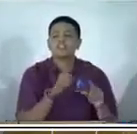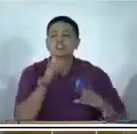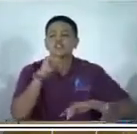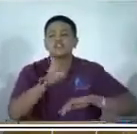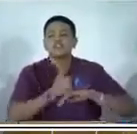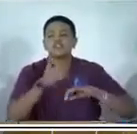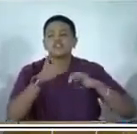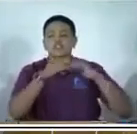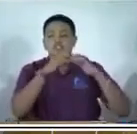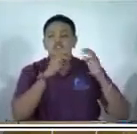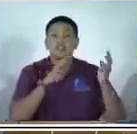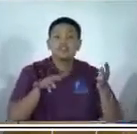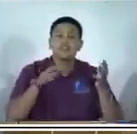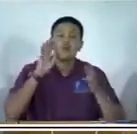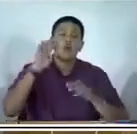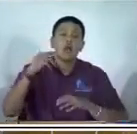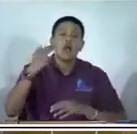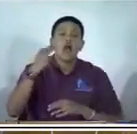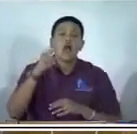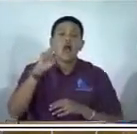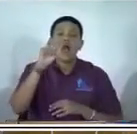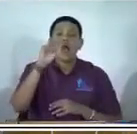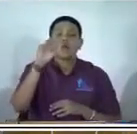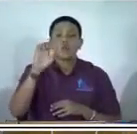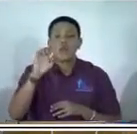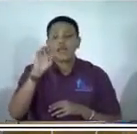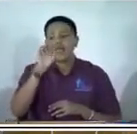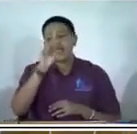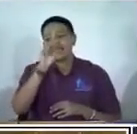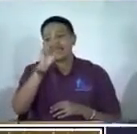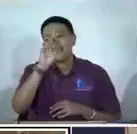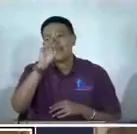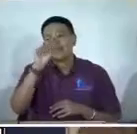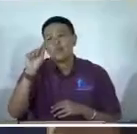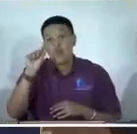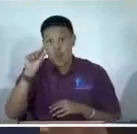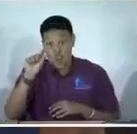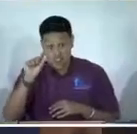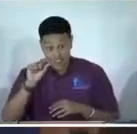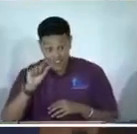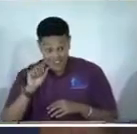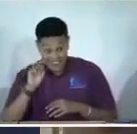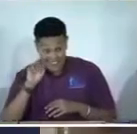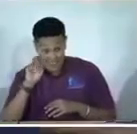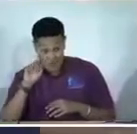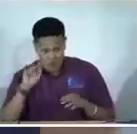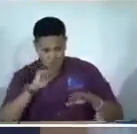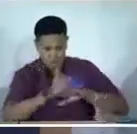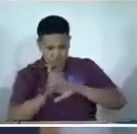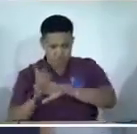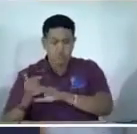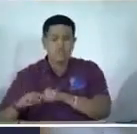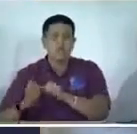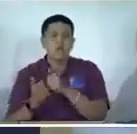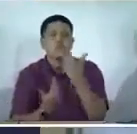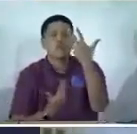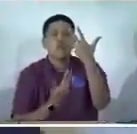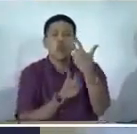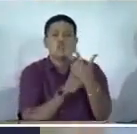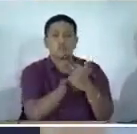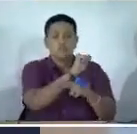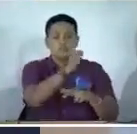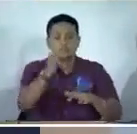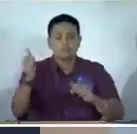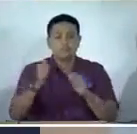install the hardware, the networking of the institutions. We're starting with 3 hospitals and 9